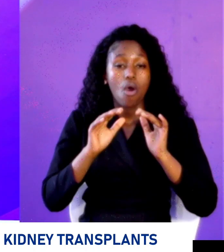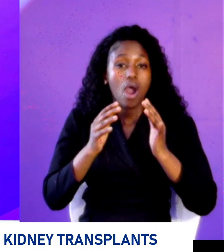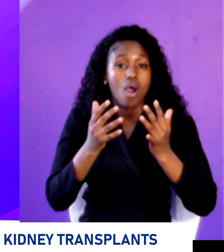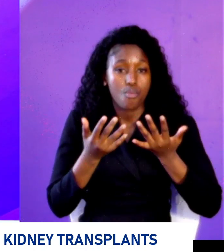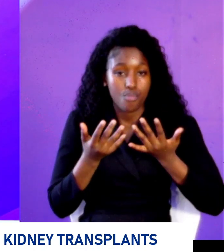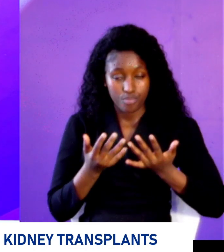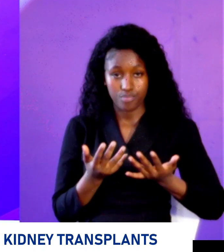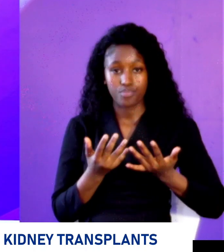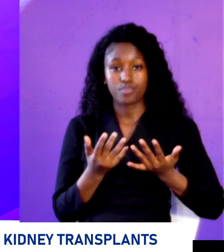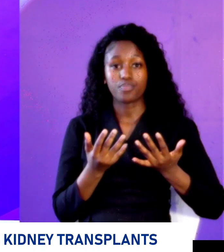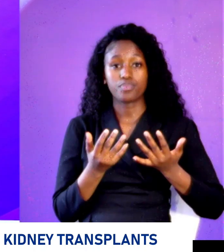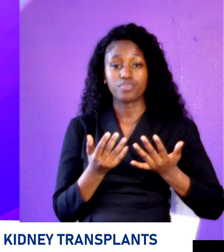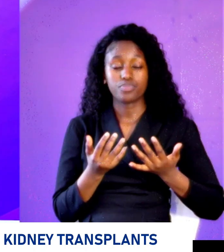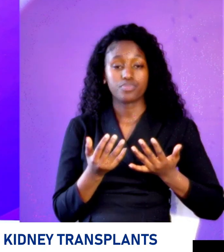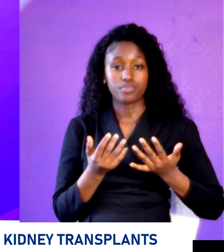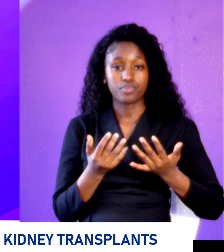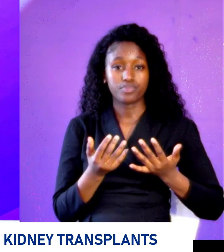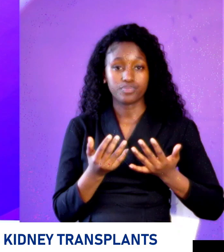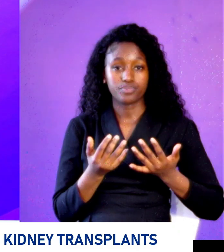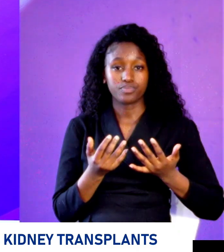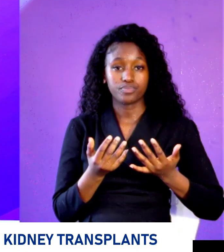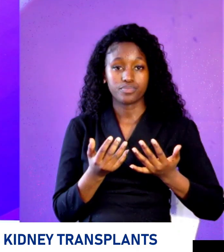report, which scrutinized